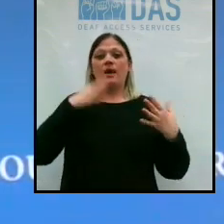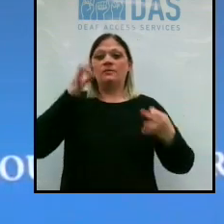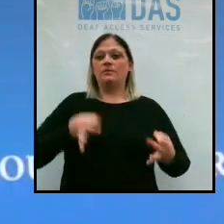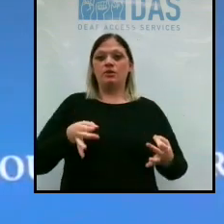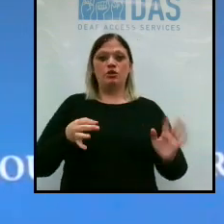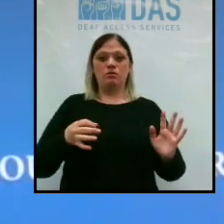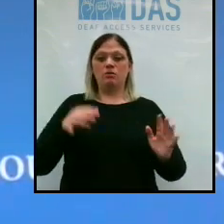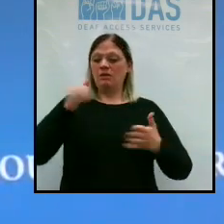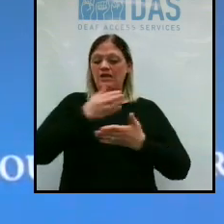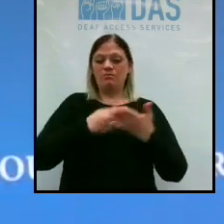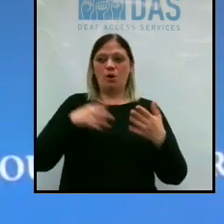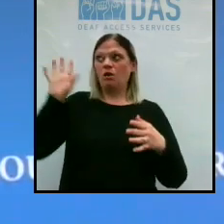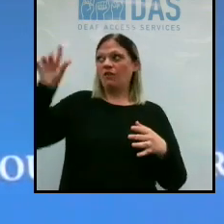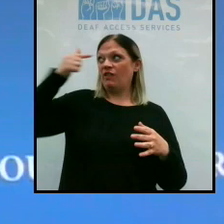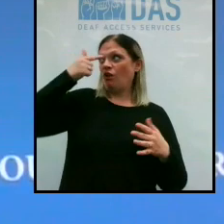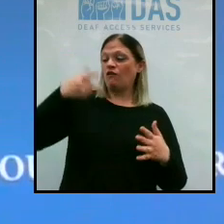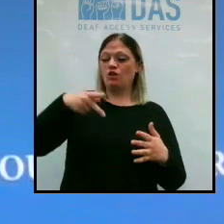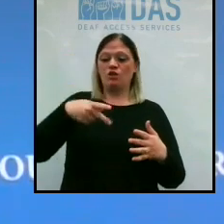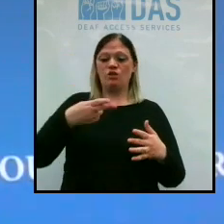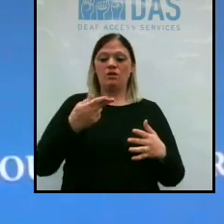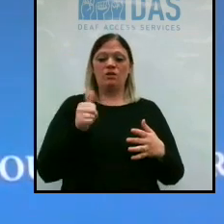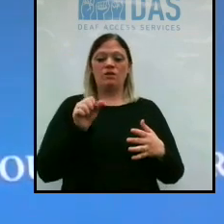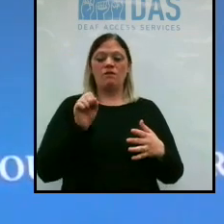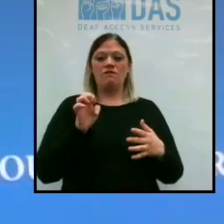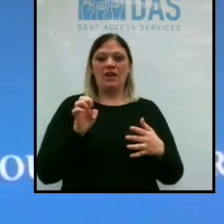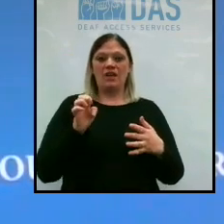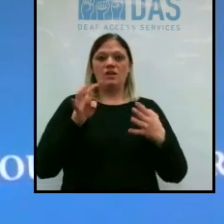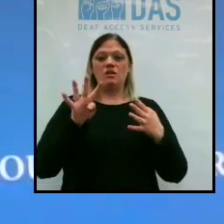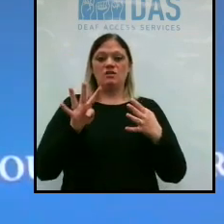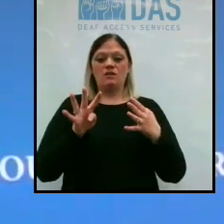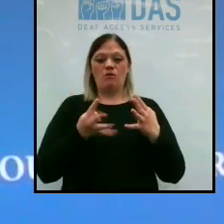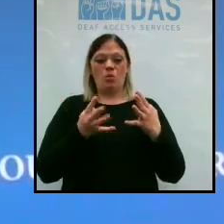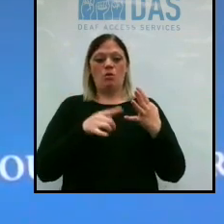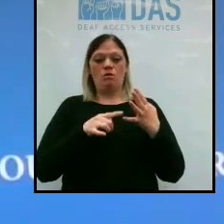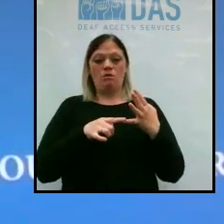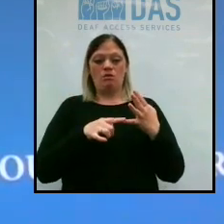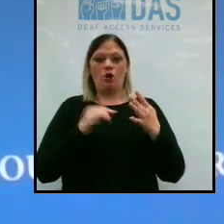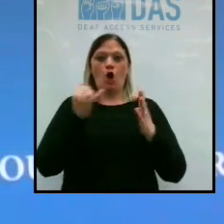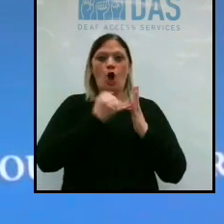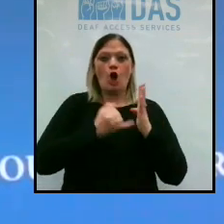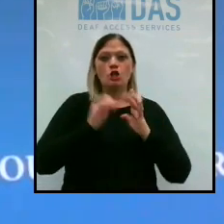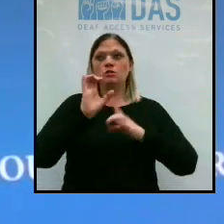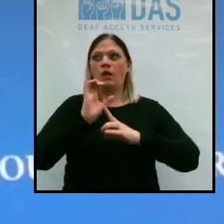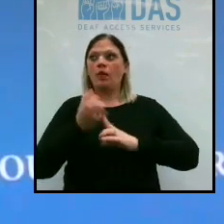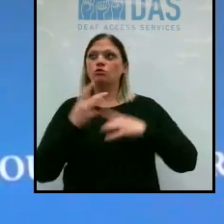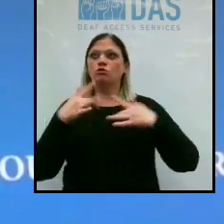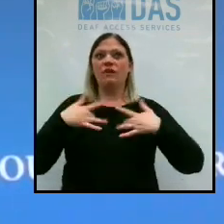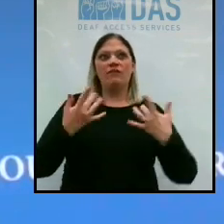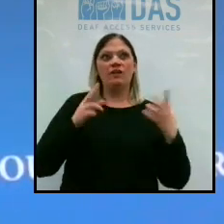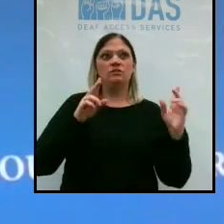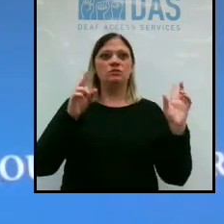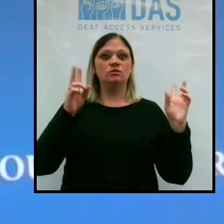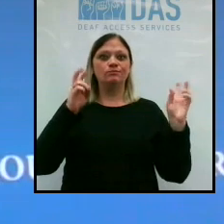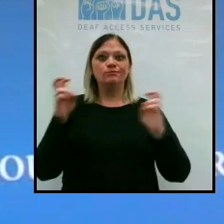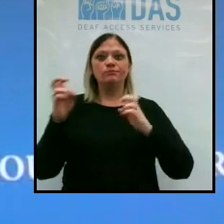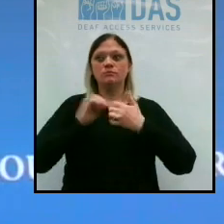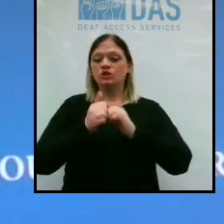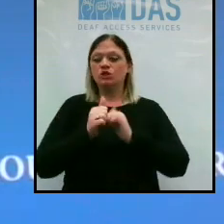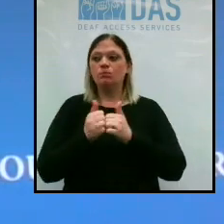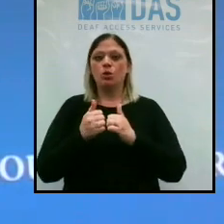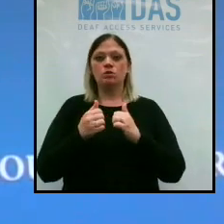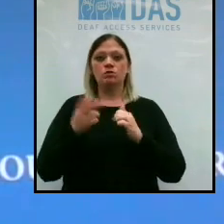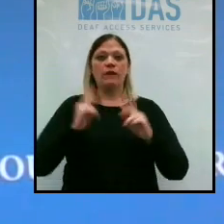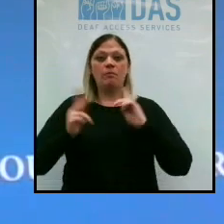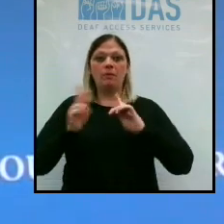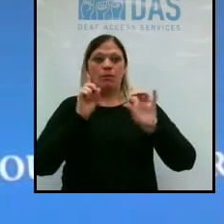phase 4 in the recreation, as well as the arts and culturals, those types of events. And for that matter, sporting events where the public is going